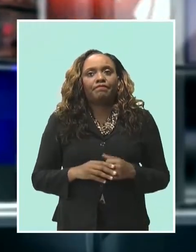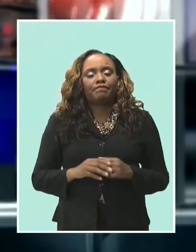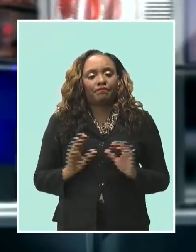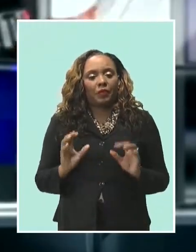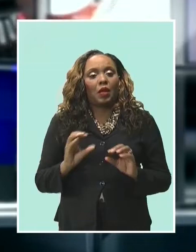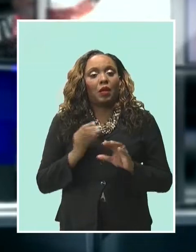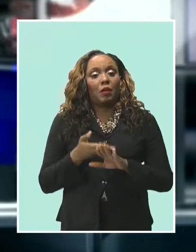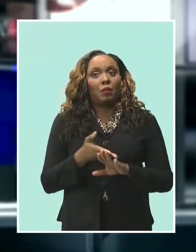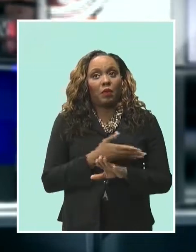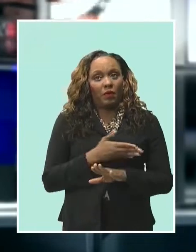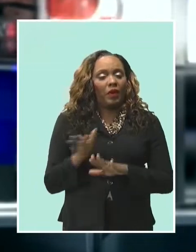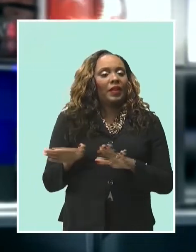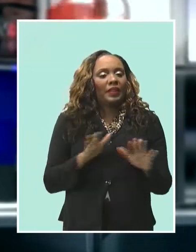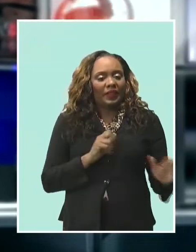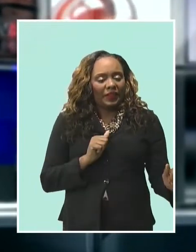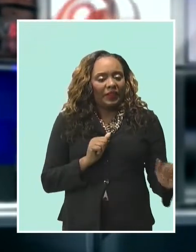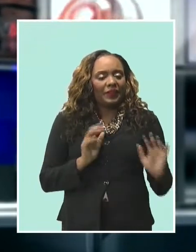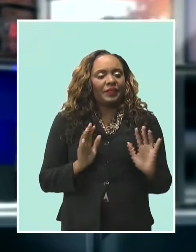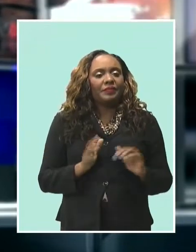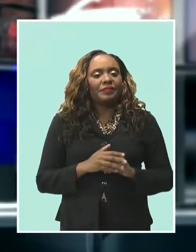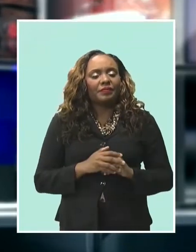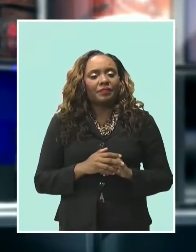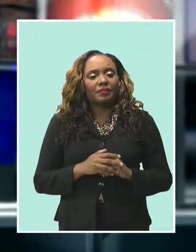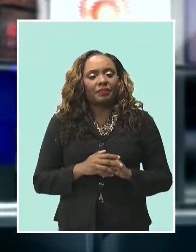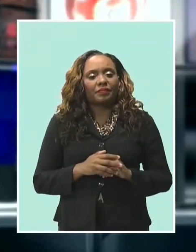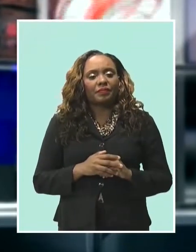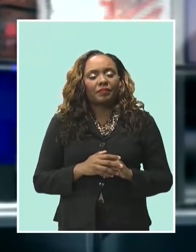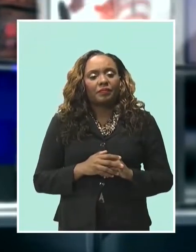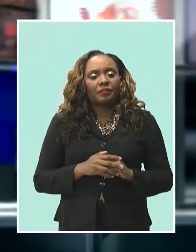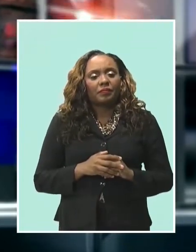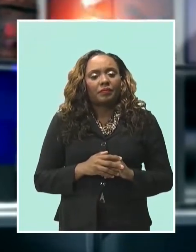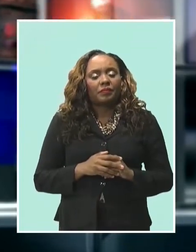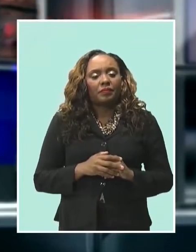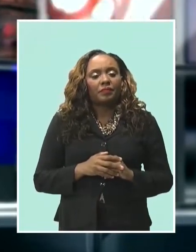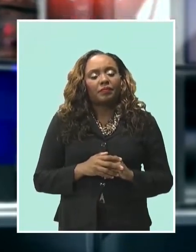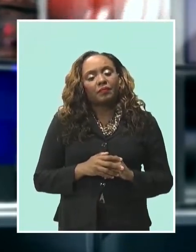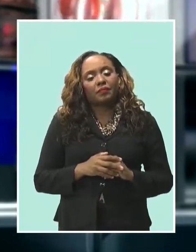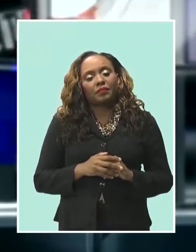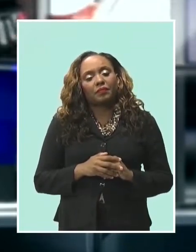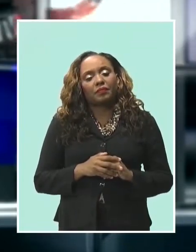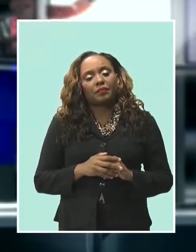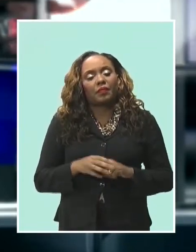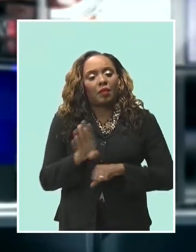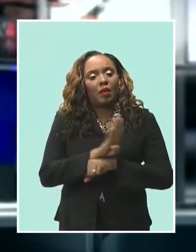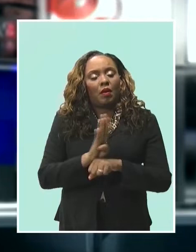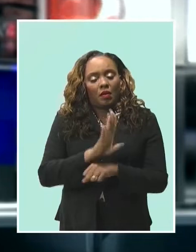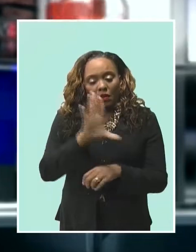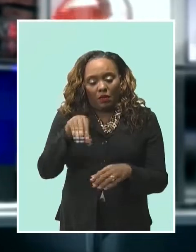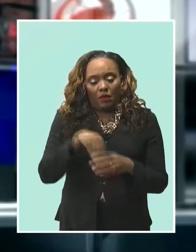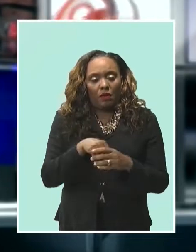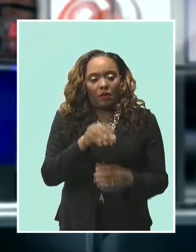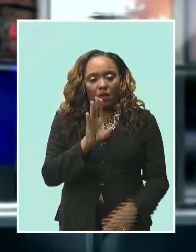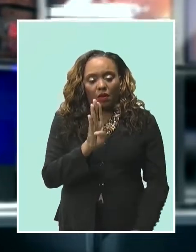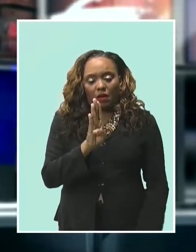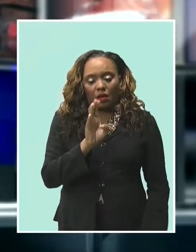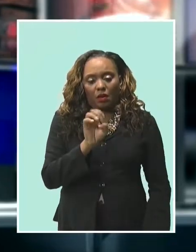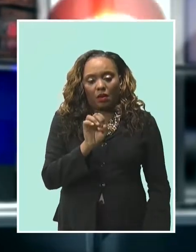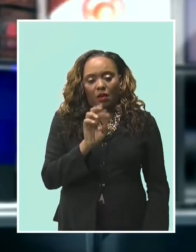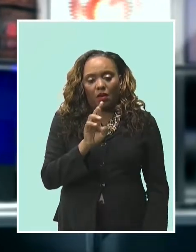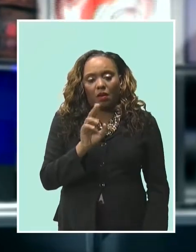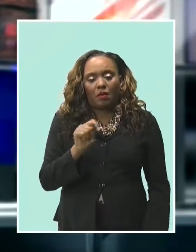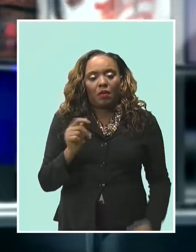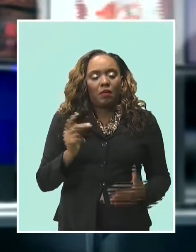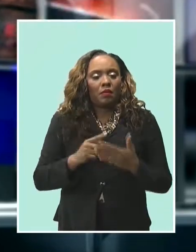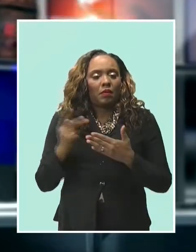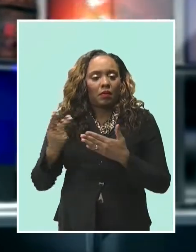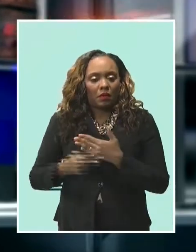up as I throw it back to you, you know that Barbados is in a BERT program sanctioned by the International Monetary